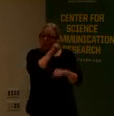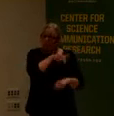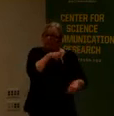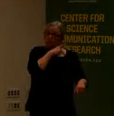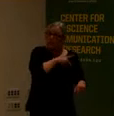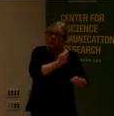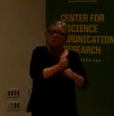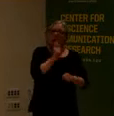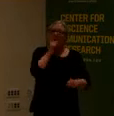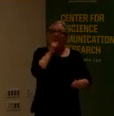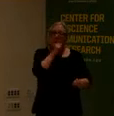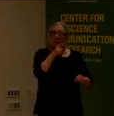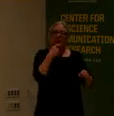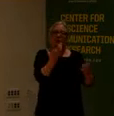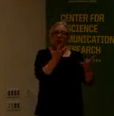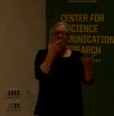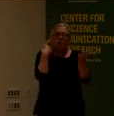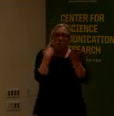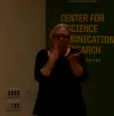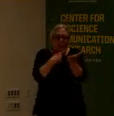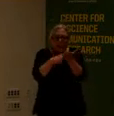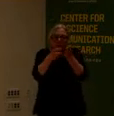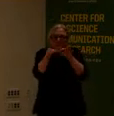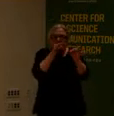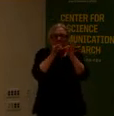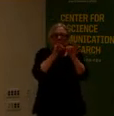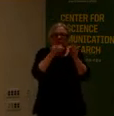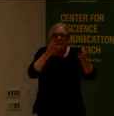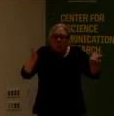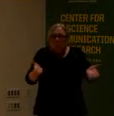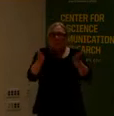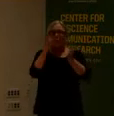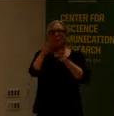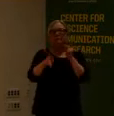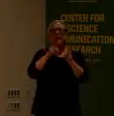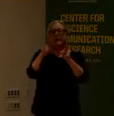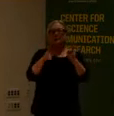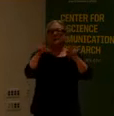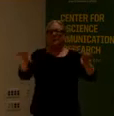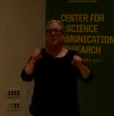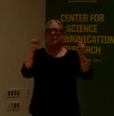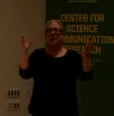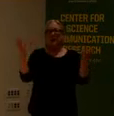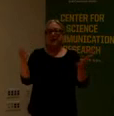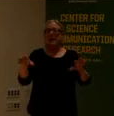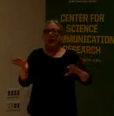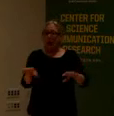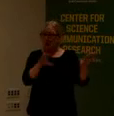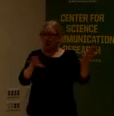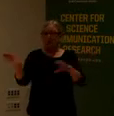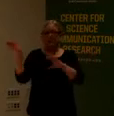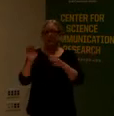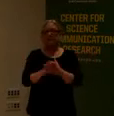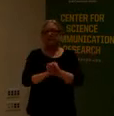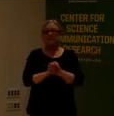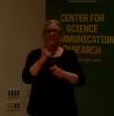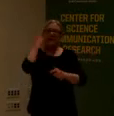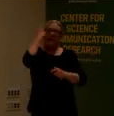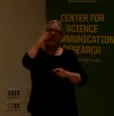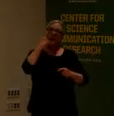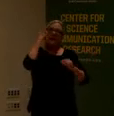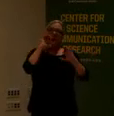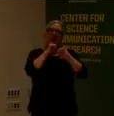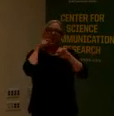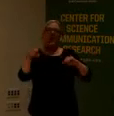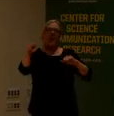way that motivates people to action, and that you've found at least one way that you can leverage your unique perspective